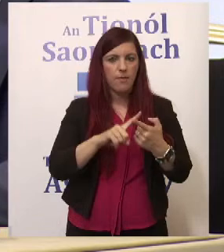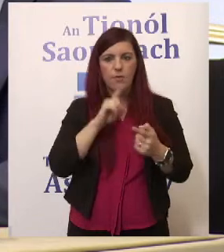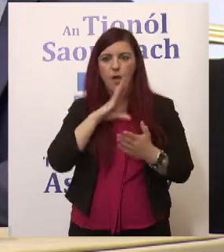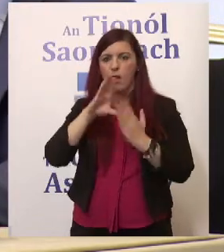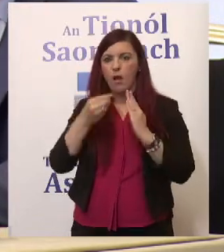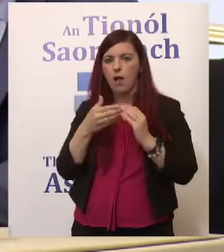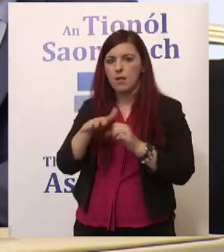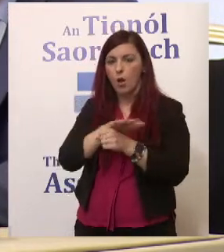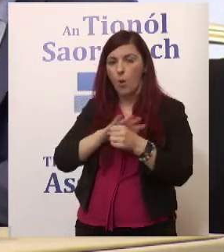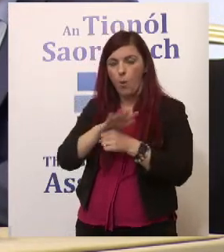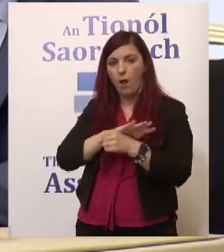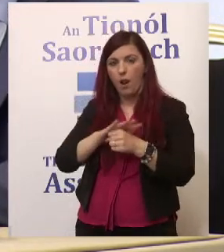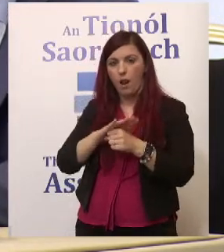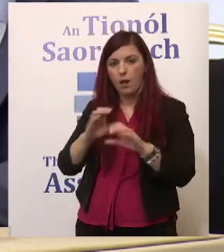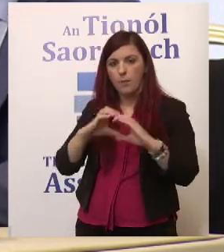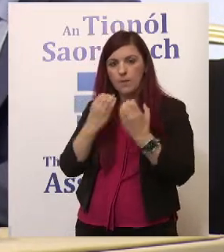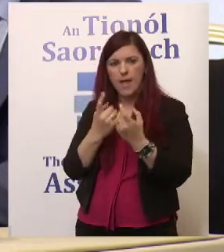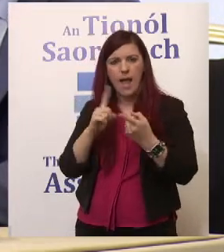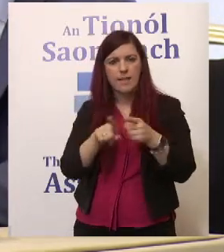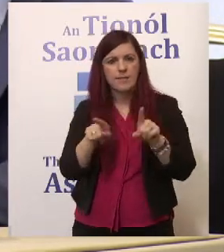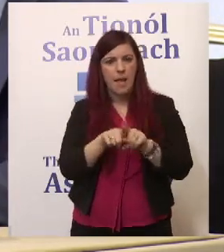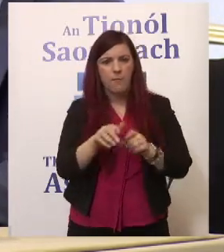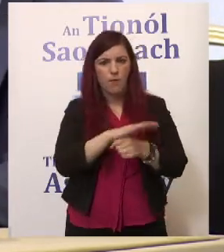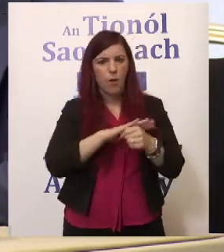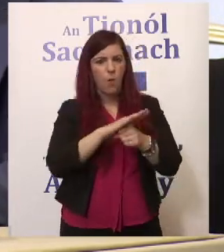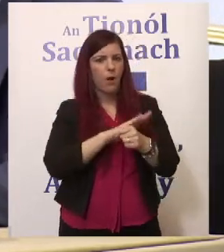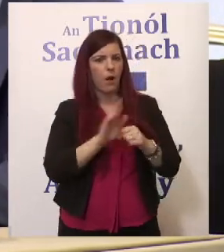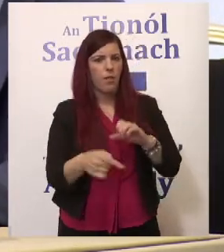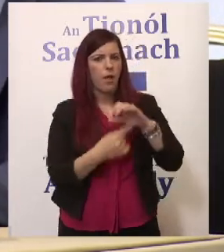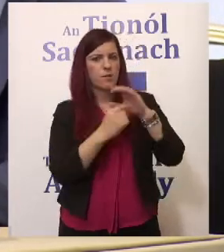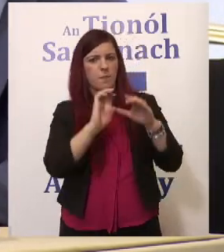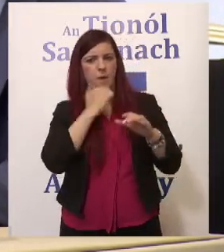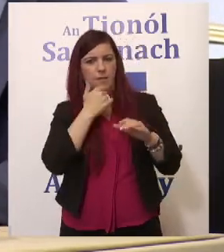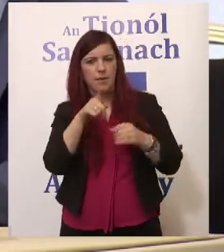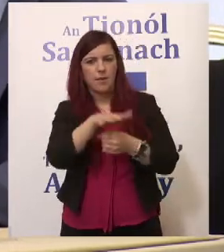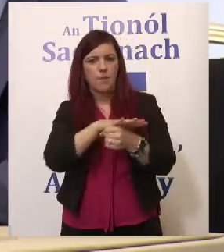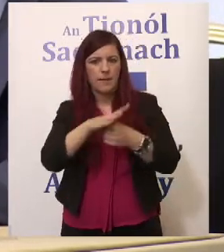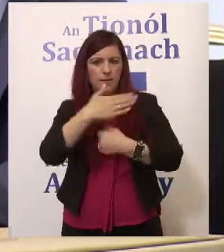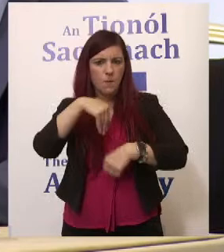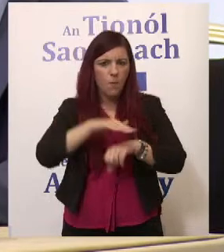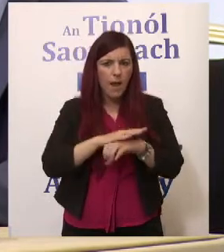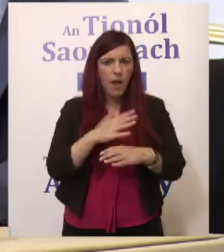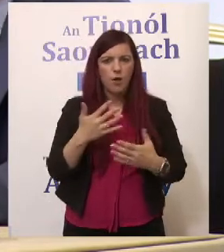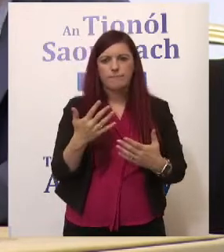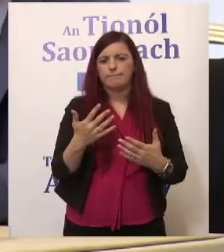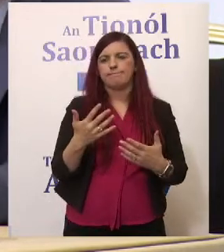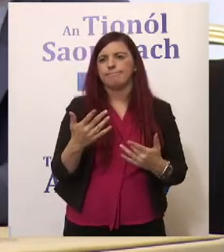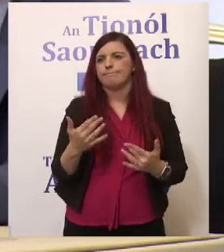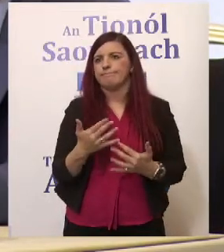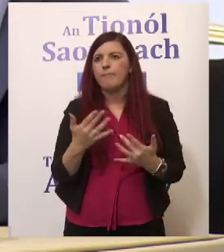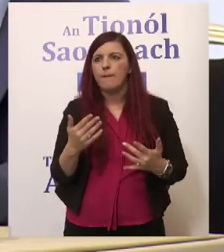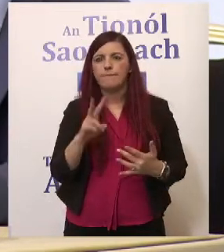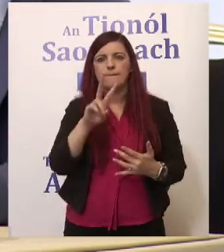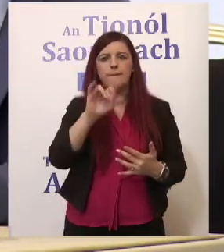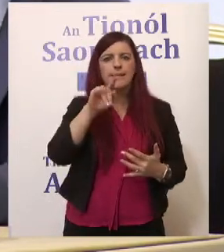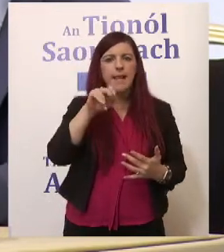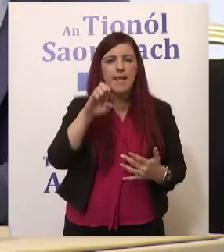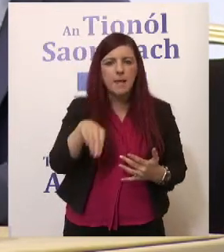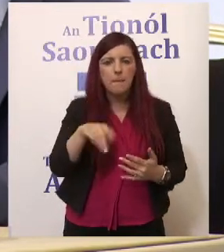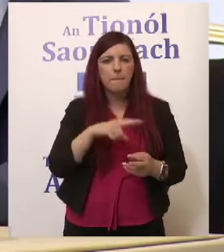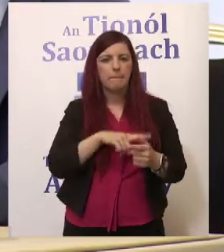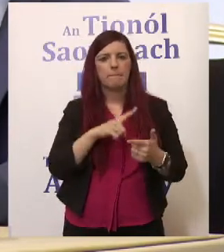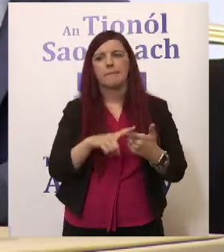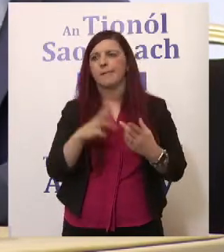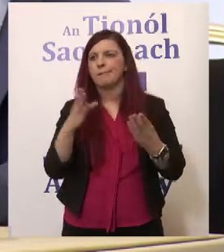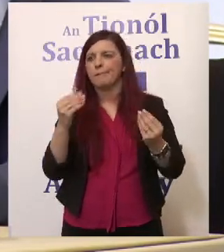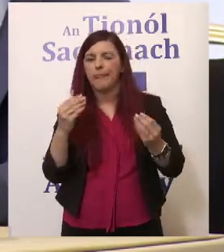but they're also a cost on the local authority, because they are places where there is vandalism, there is like